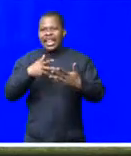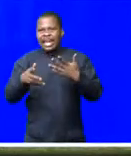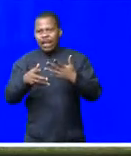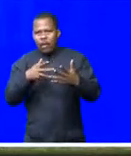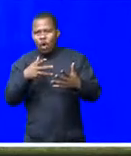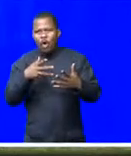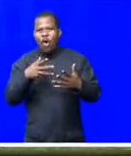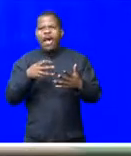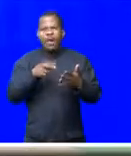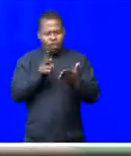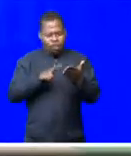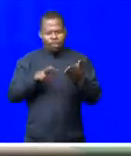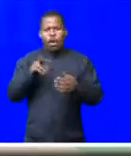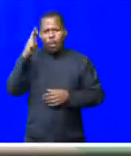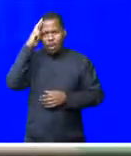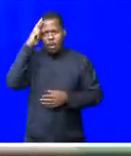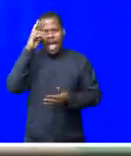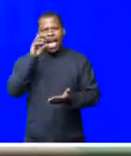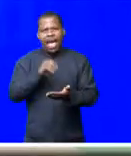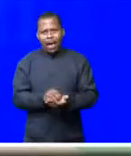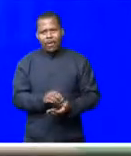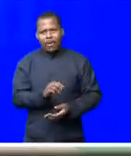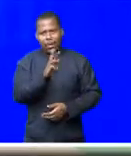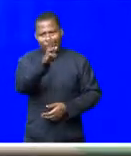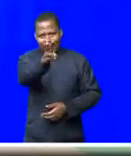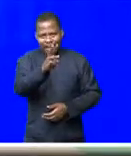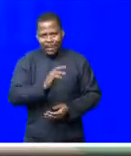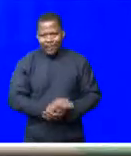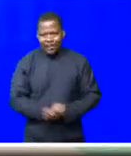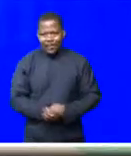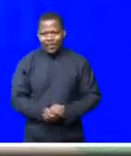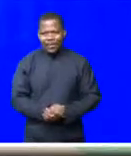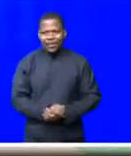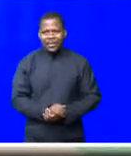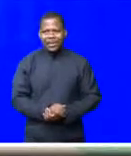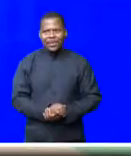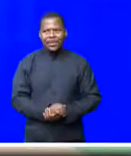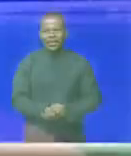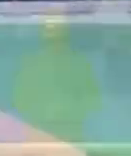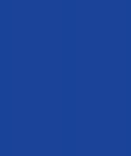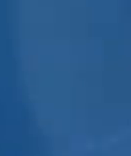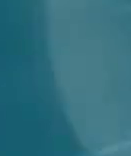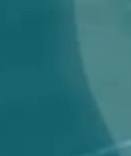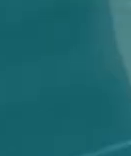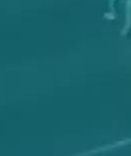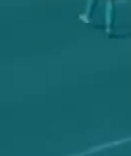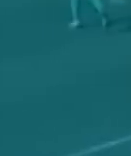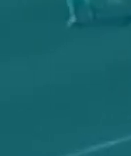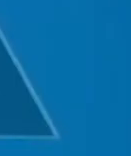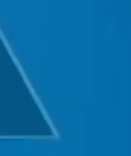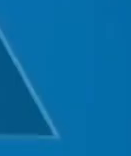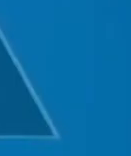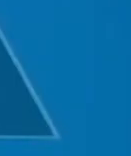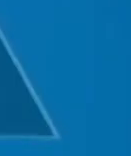uma sebakhohliwe. Tindzaba namuhla kubika giyane emsebi nginomfundo Simelane sisenkonyeni.